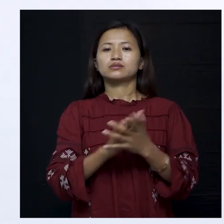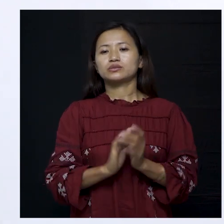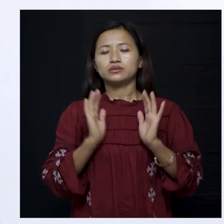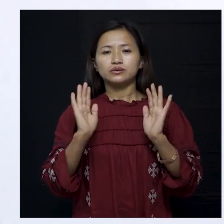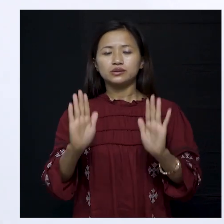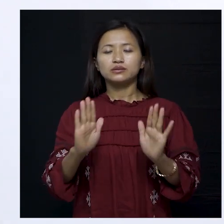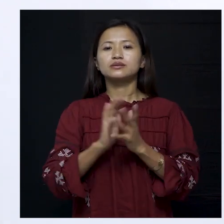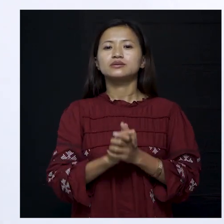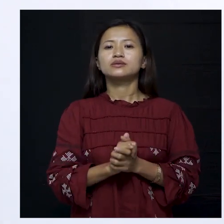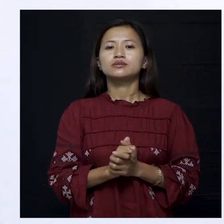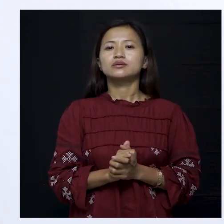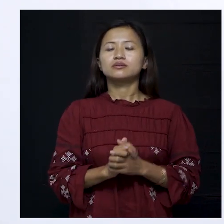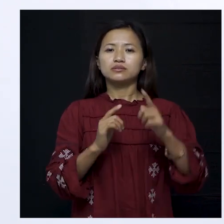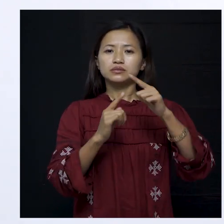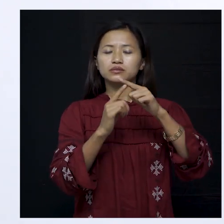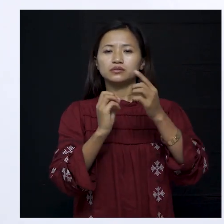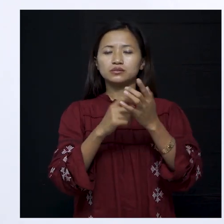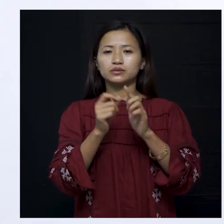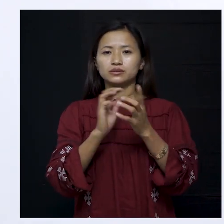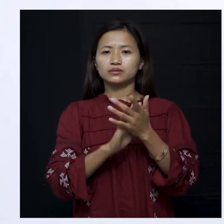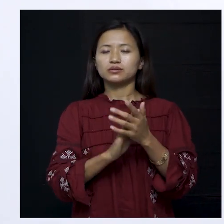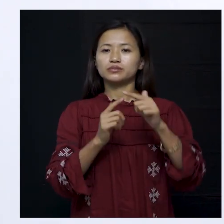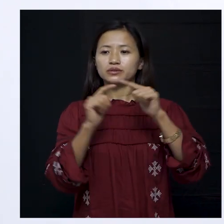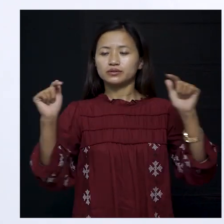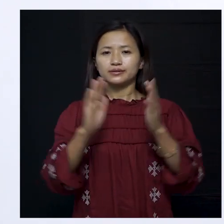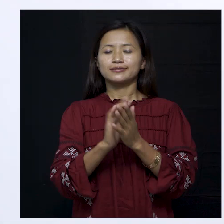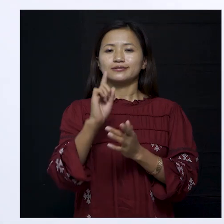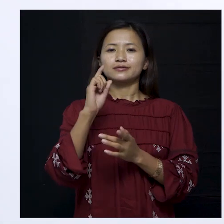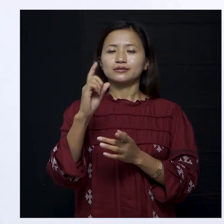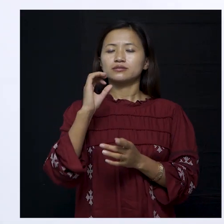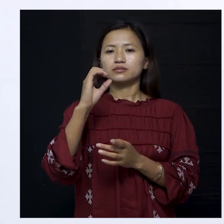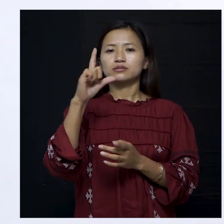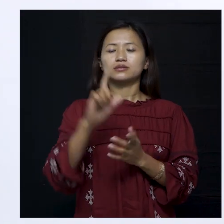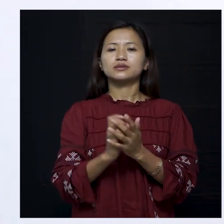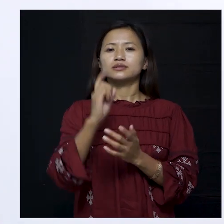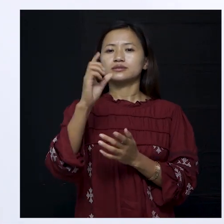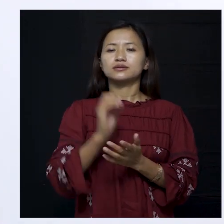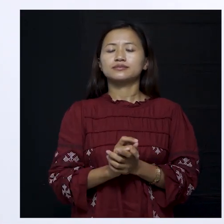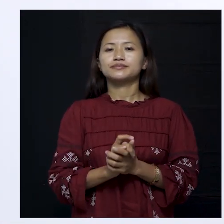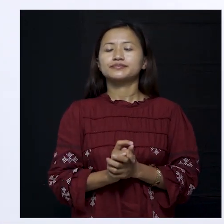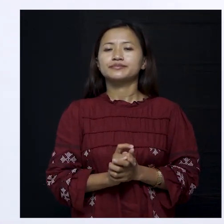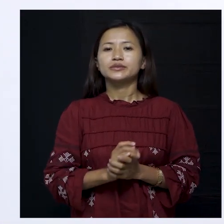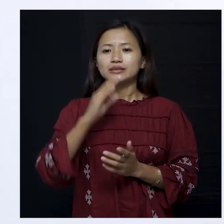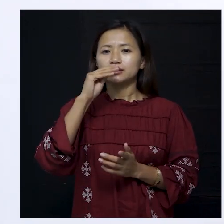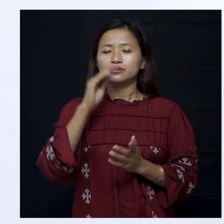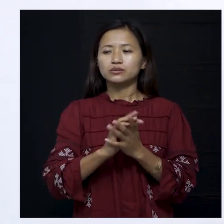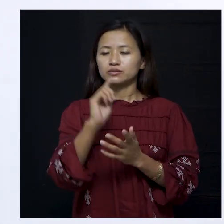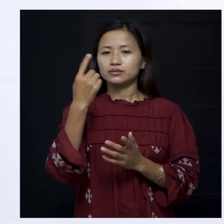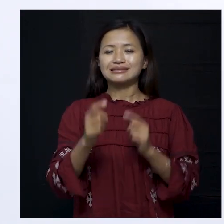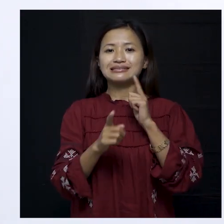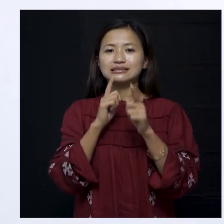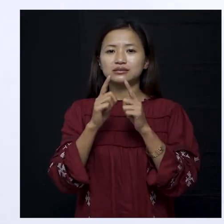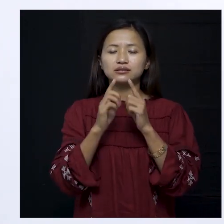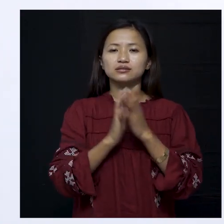have this topic in our class 10 syllabus, and that is for a purpose. A speech is a one-sided